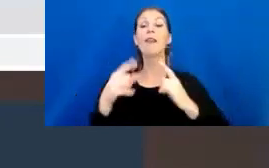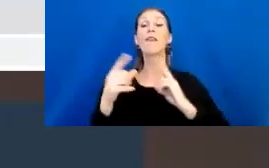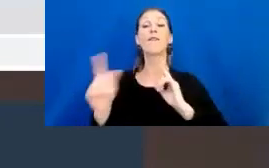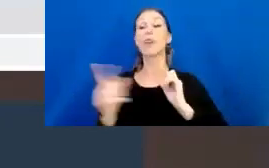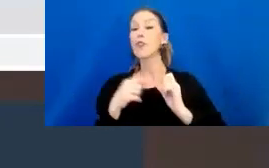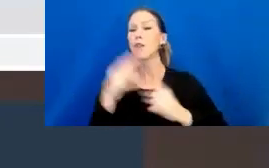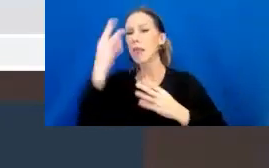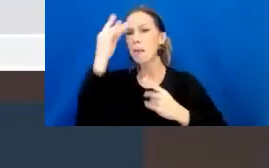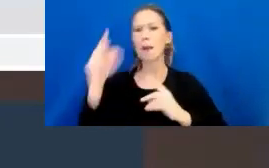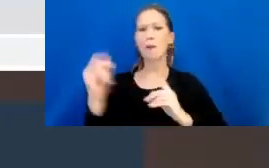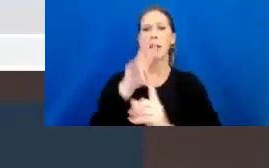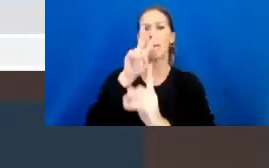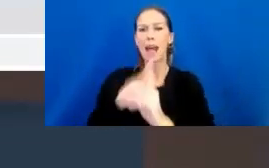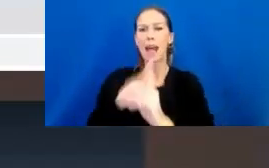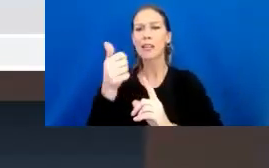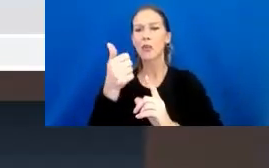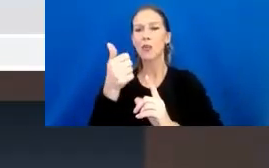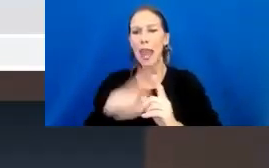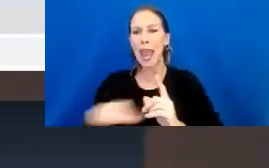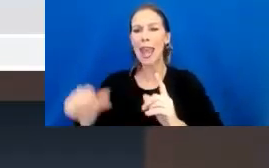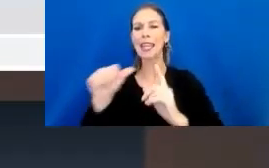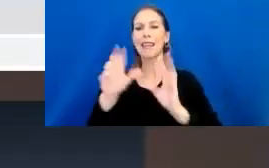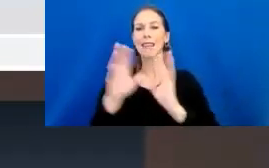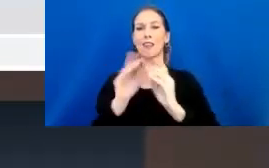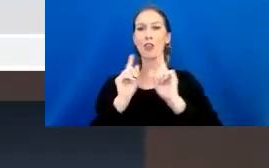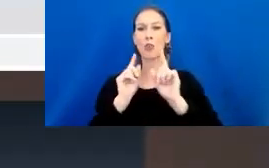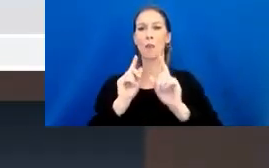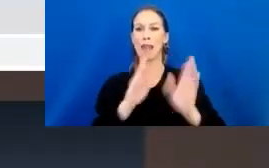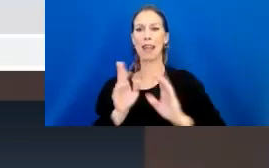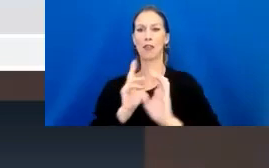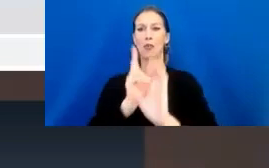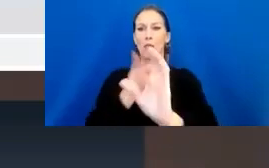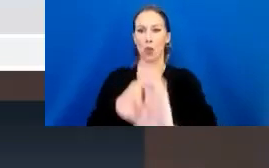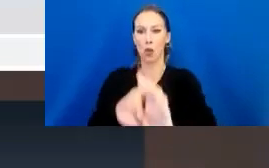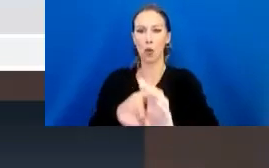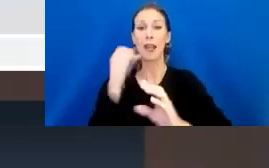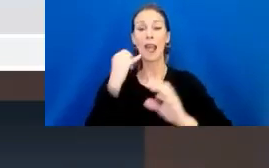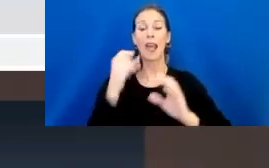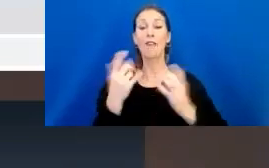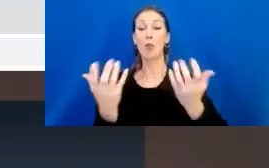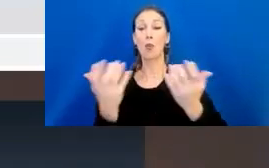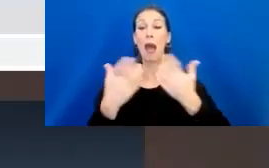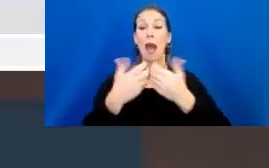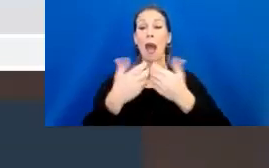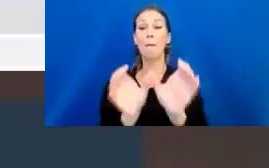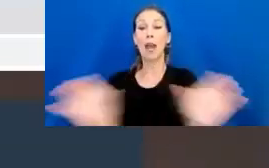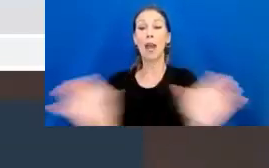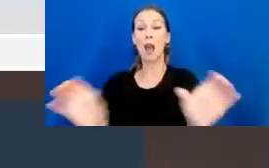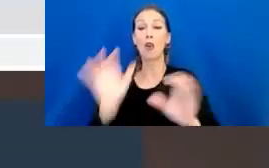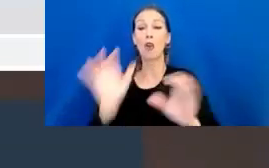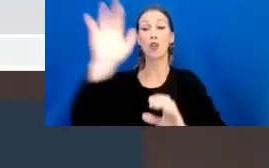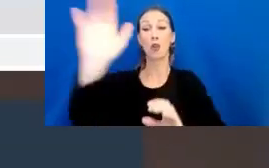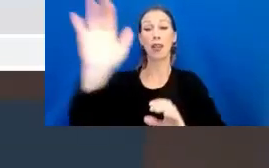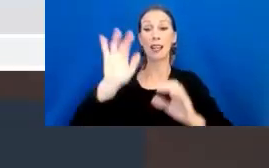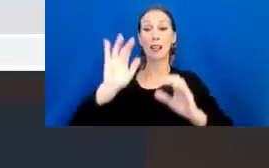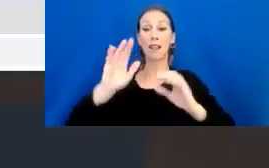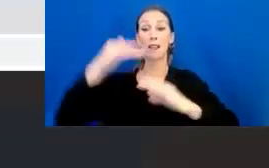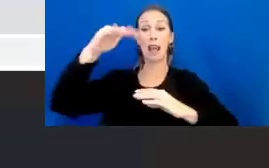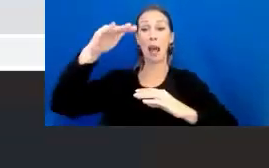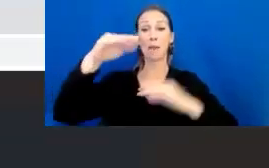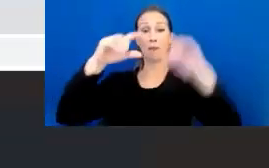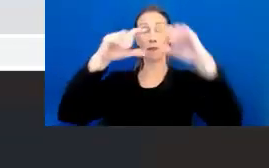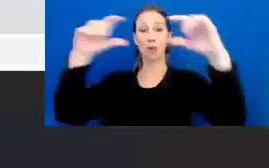you attend in the conference. So if you're looking for a breakout, you'll click in the top toolbar where it says the word